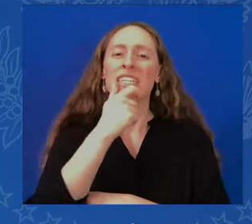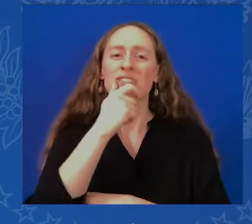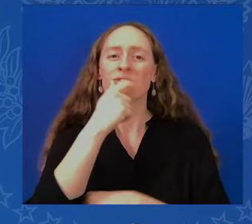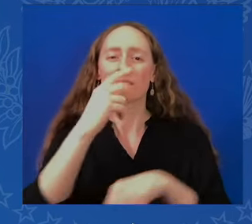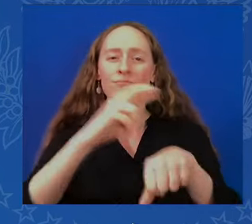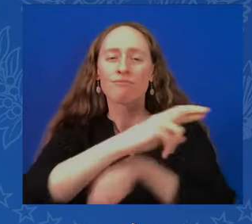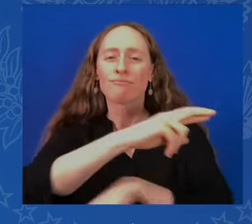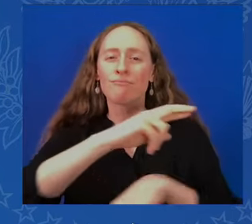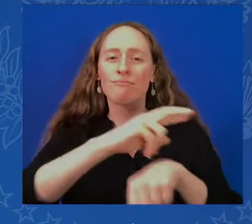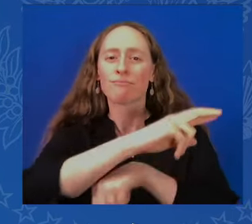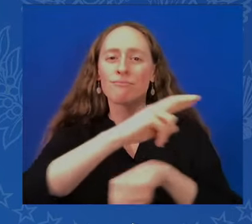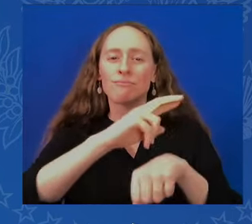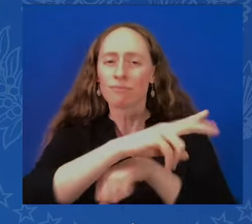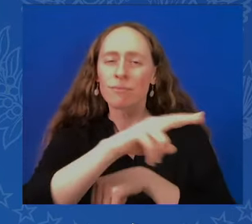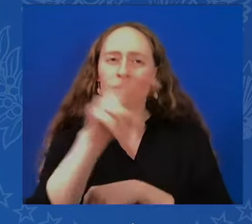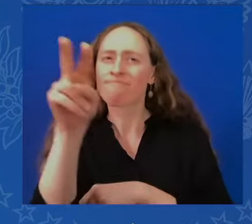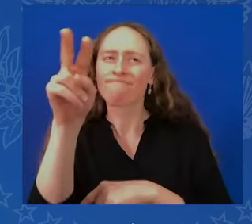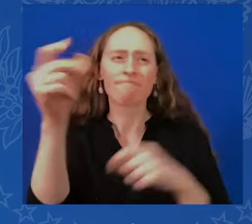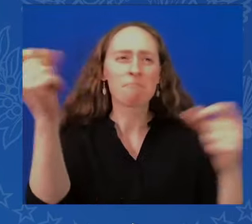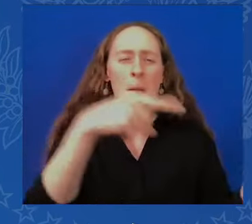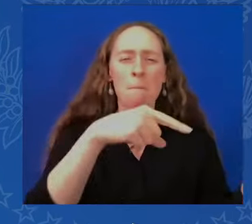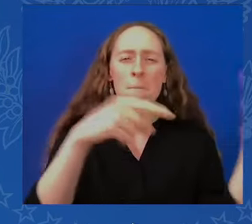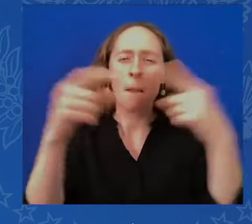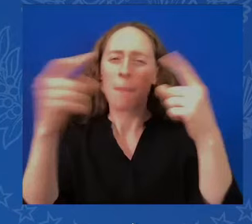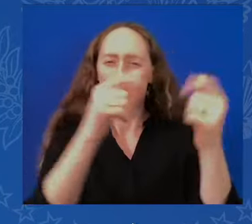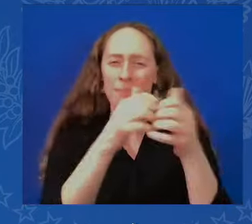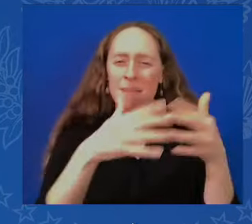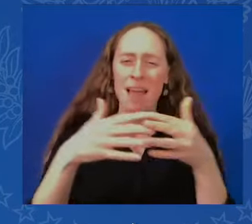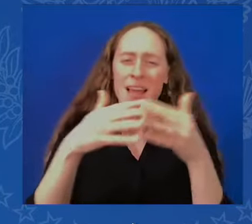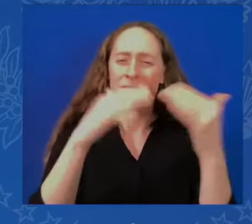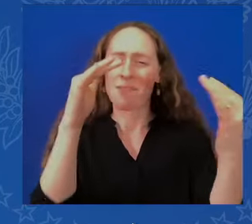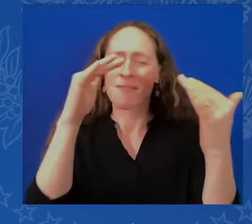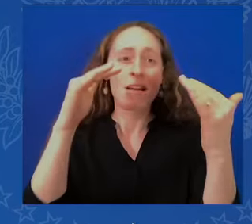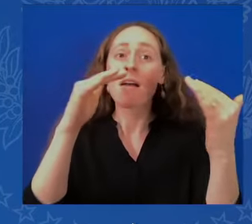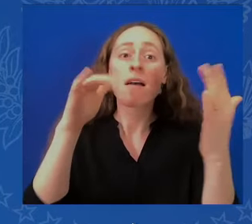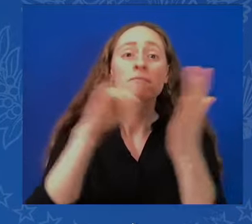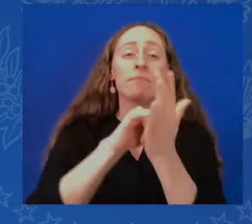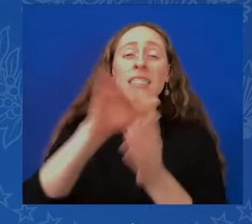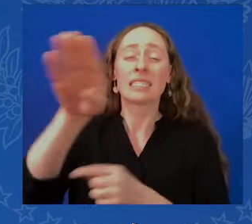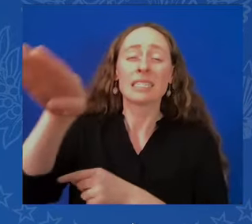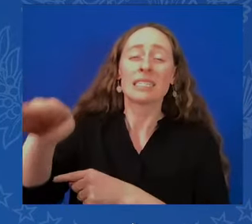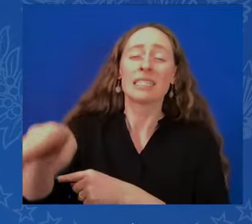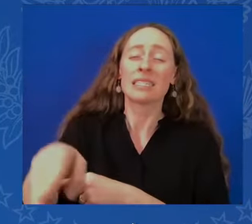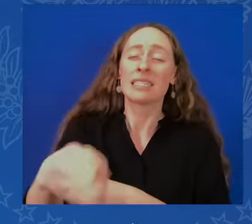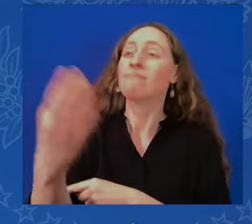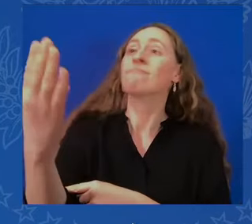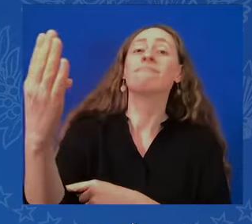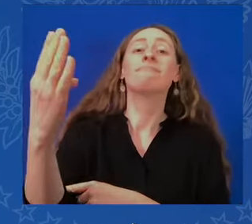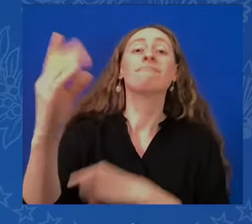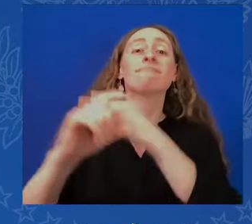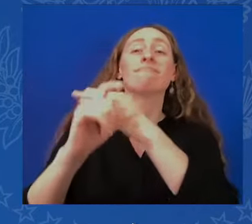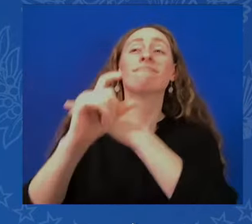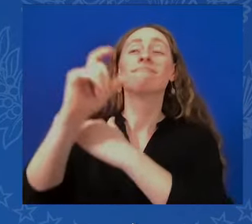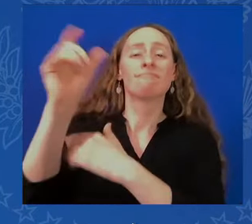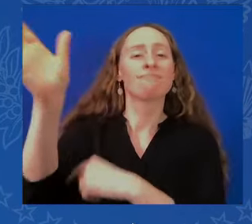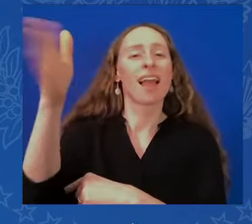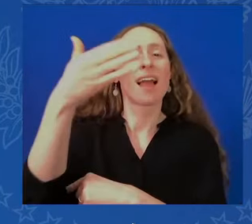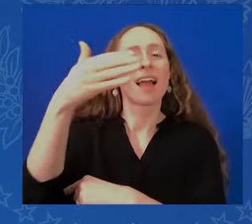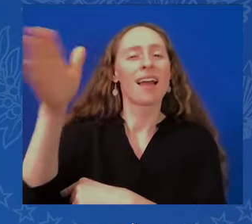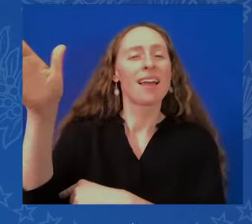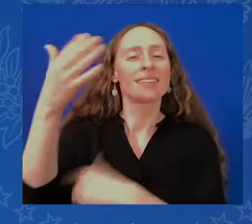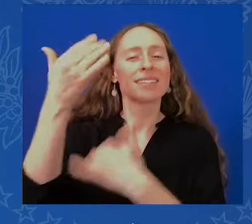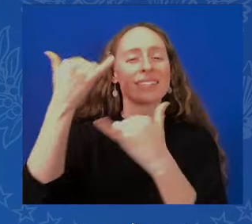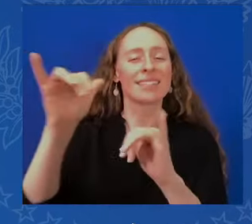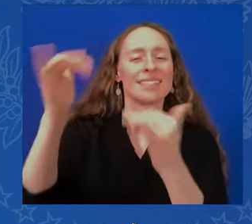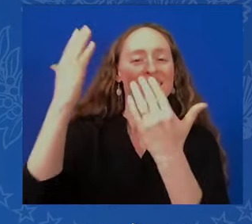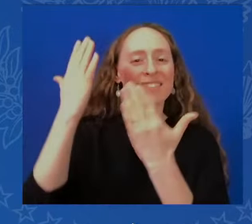still flying. Baltimore was still standing, and our nation, as he rode in the Star-Spangled Banner, had made